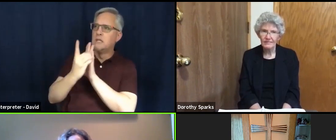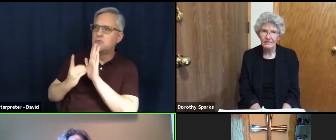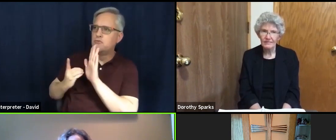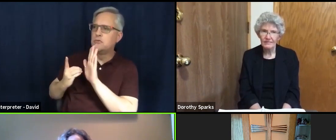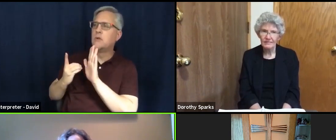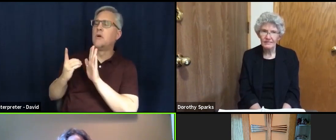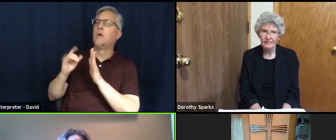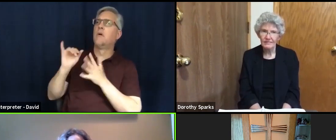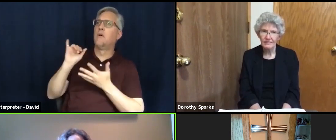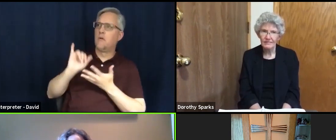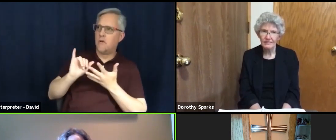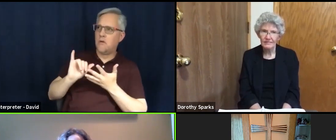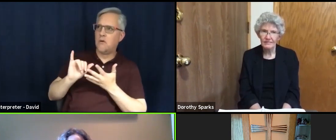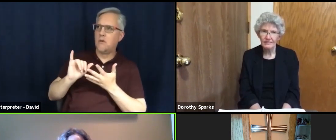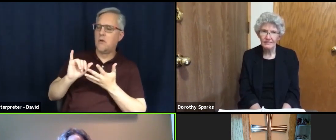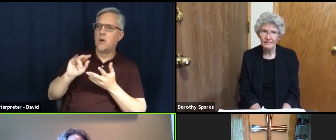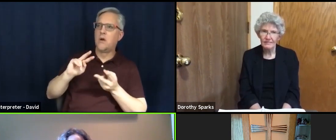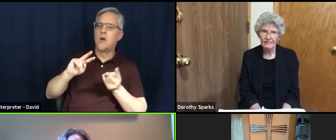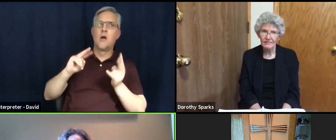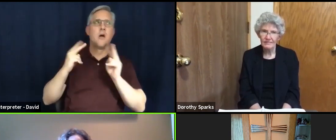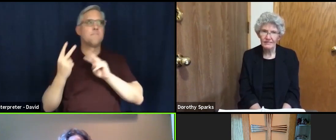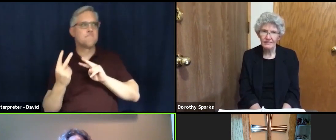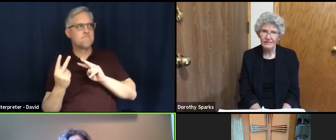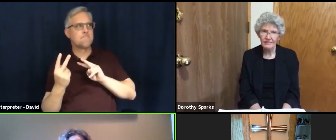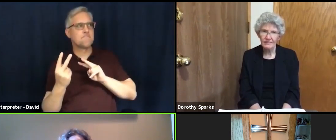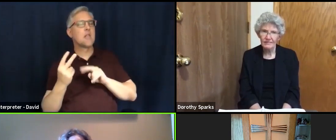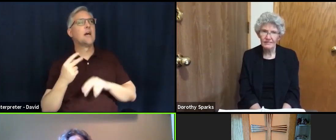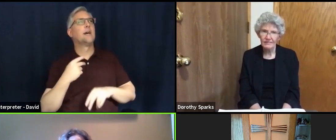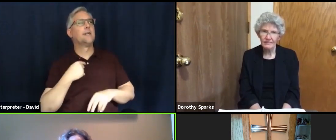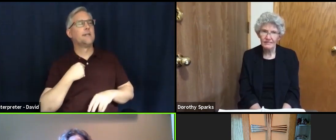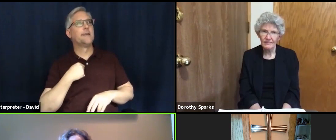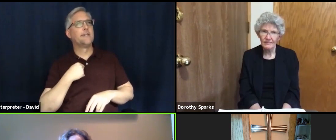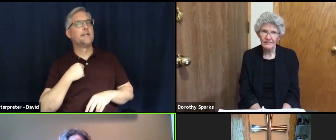You know the feeling of being judged